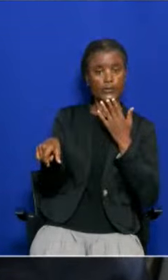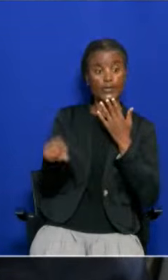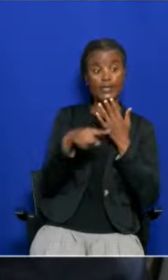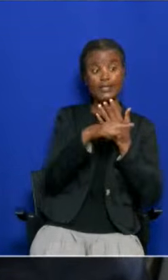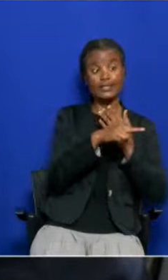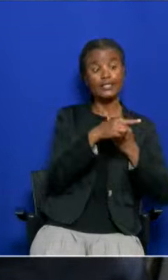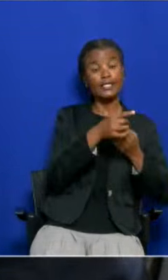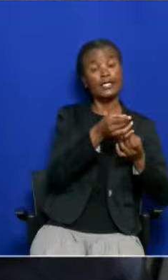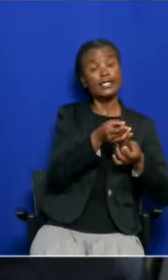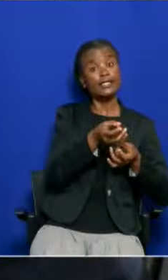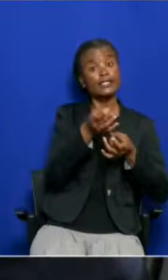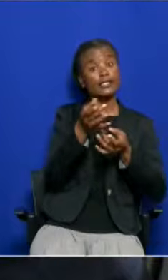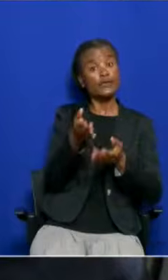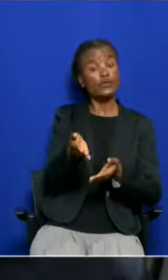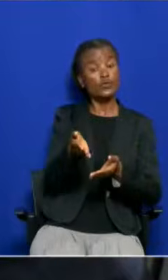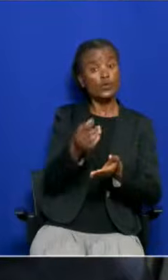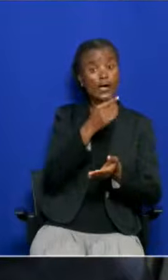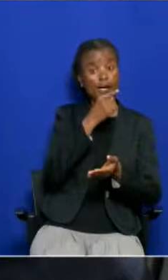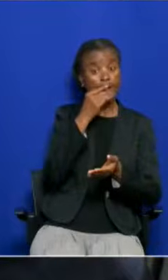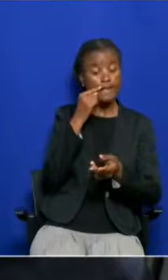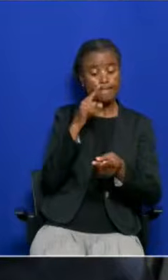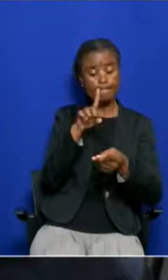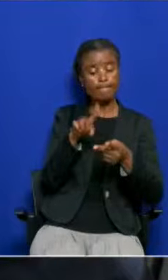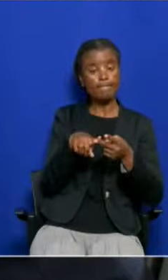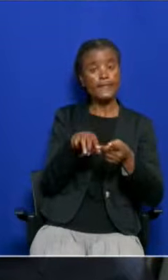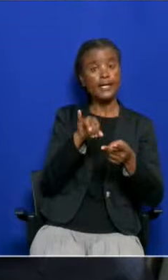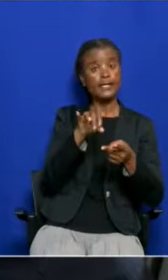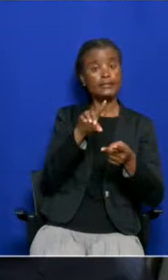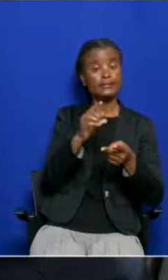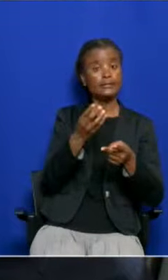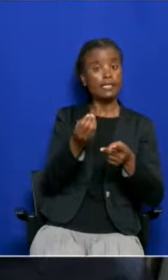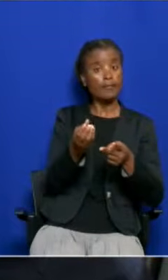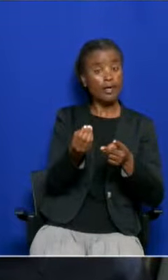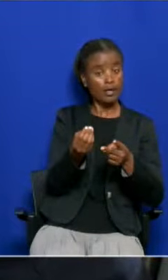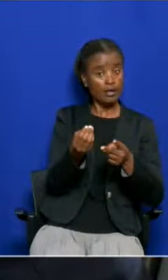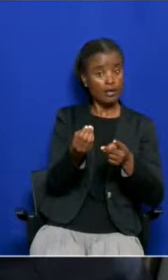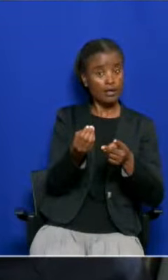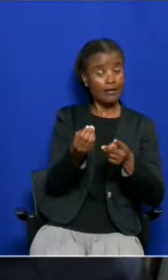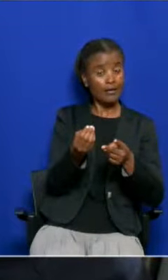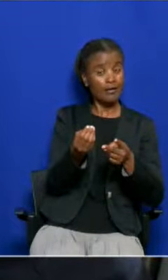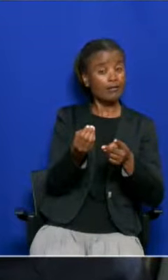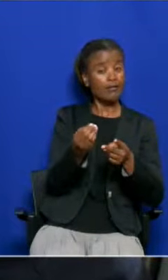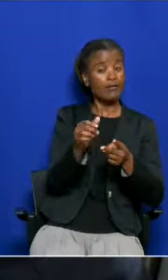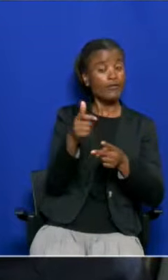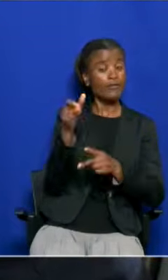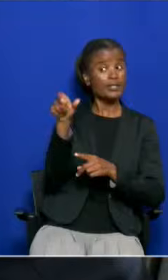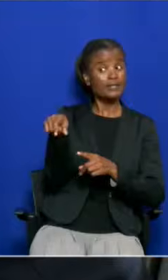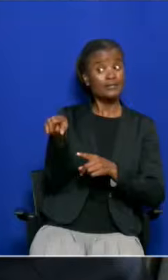the identity number of someone who had been arrested.